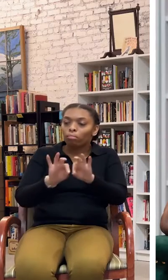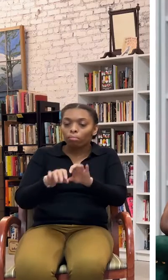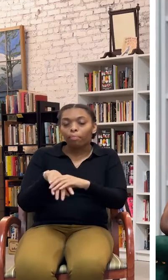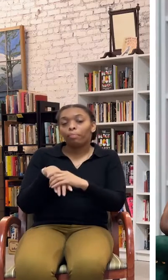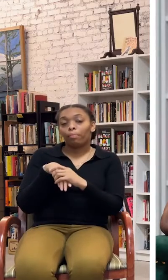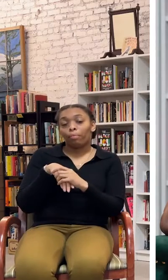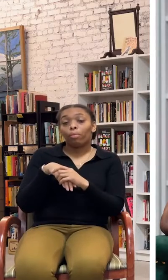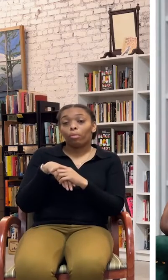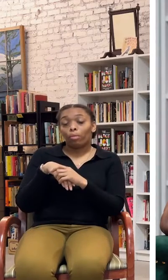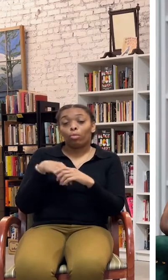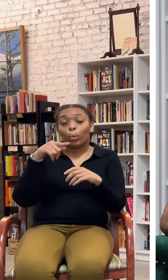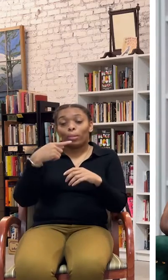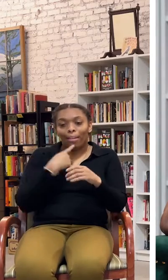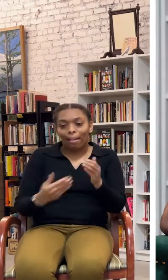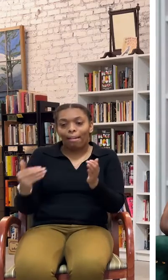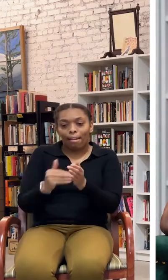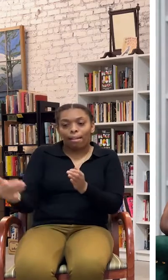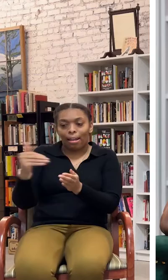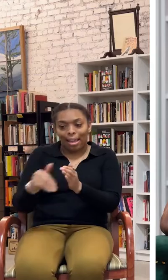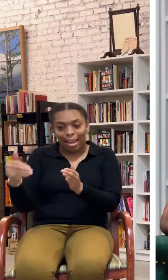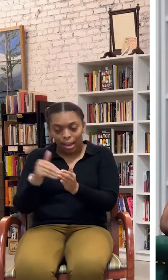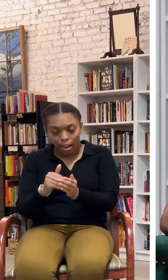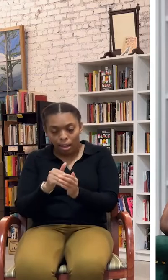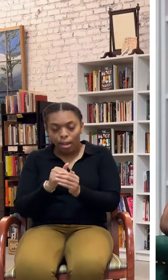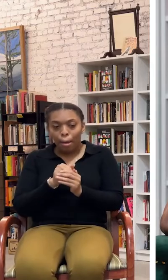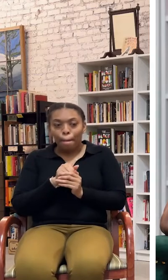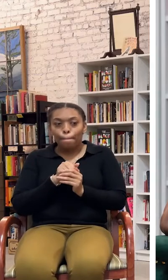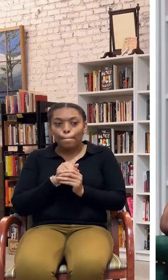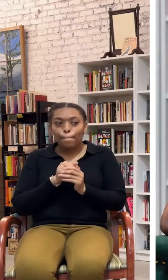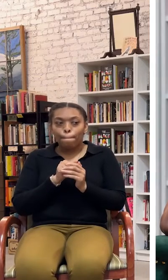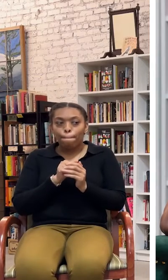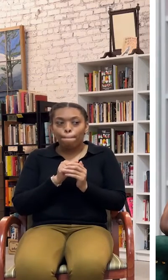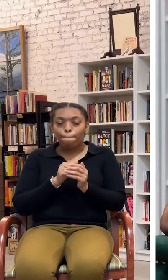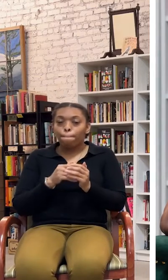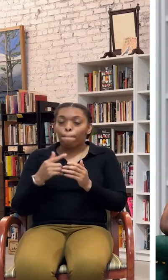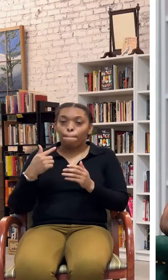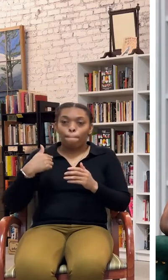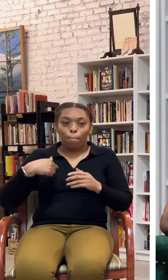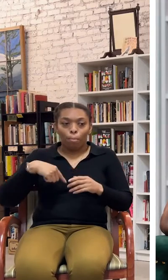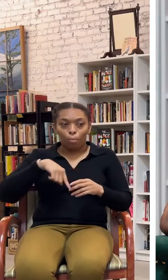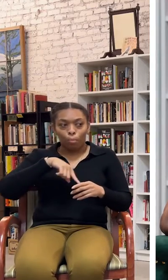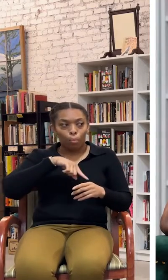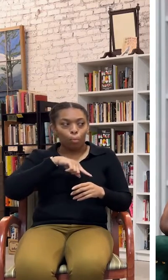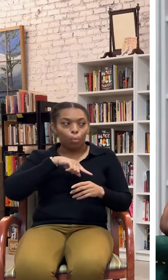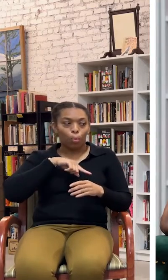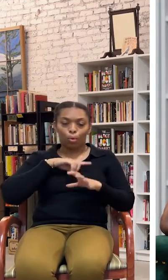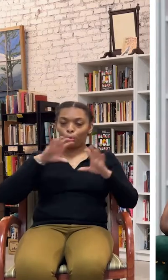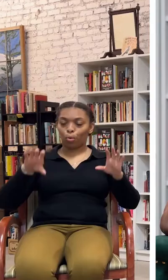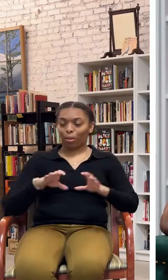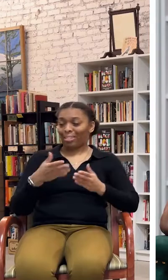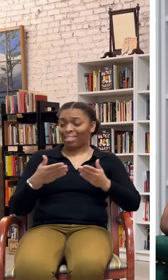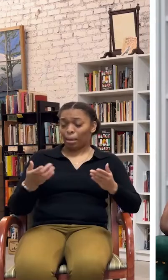you say in the book again and again, and you just said it here on this couch, is we're doing we're doing these things. Are we